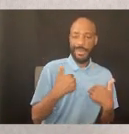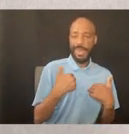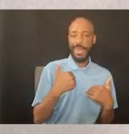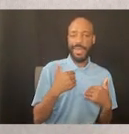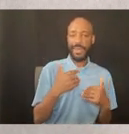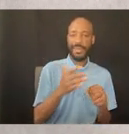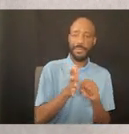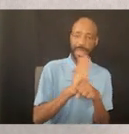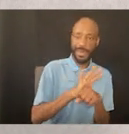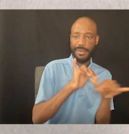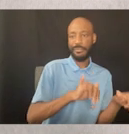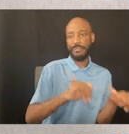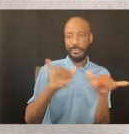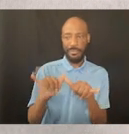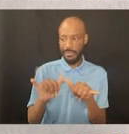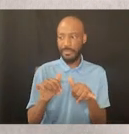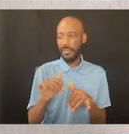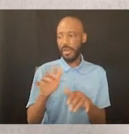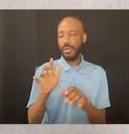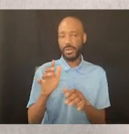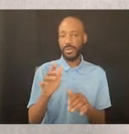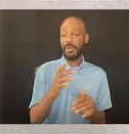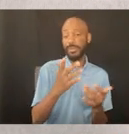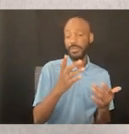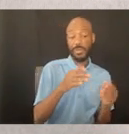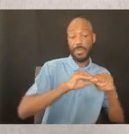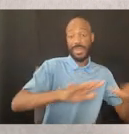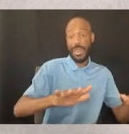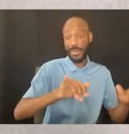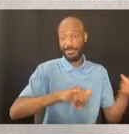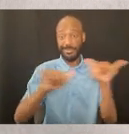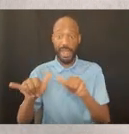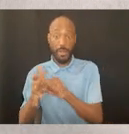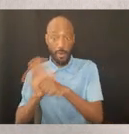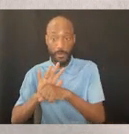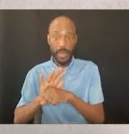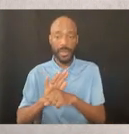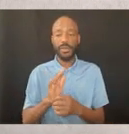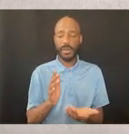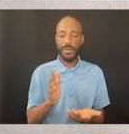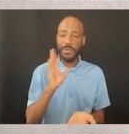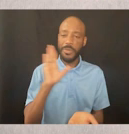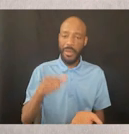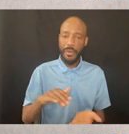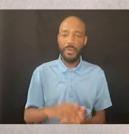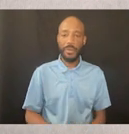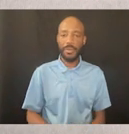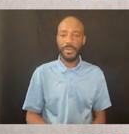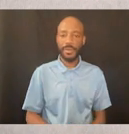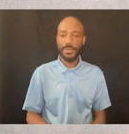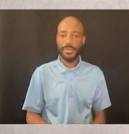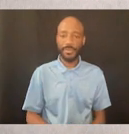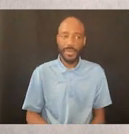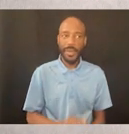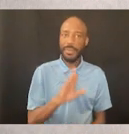had with COVID. And it's like, this came to me in a sense that it was like a premonition that it was